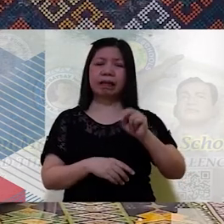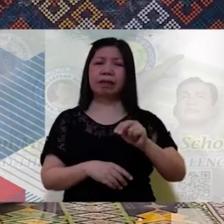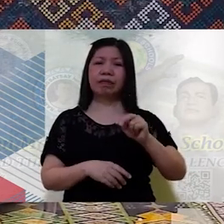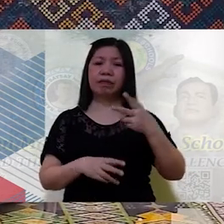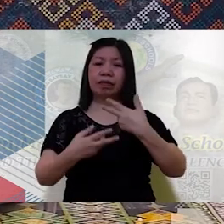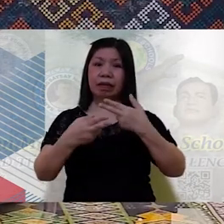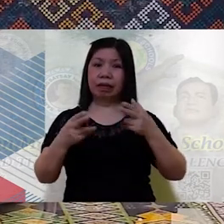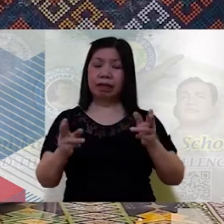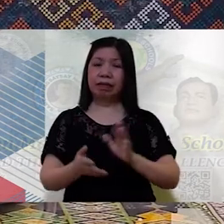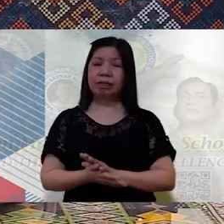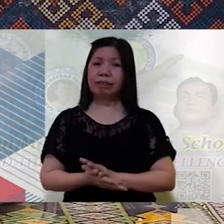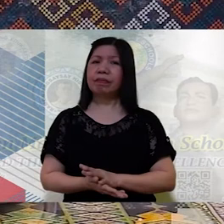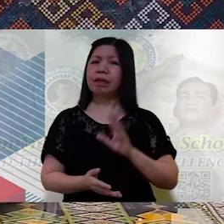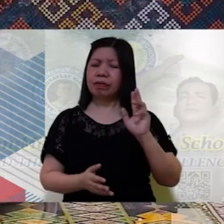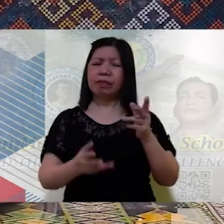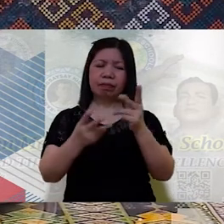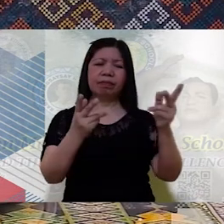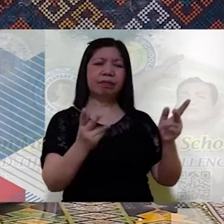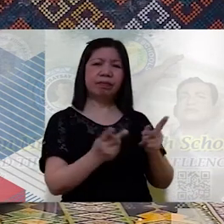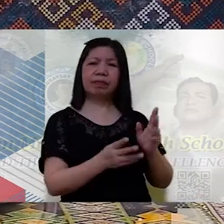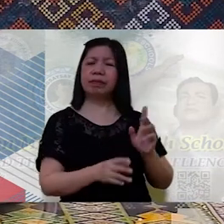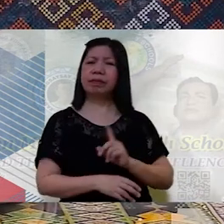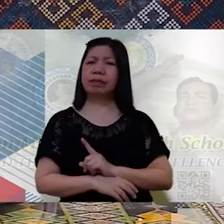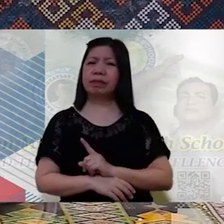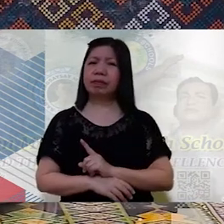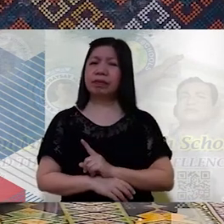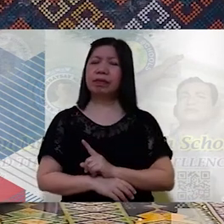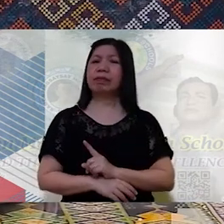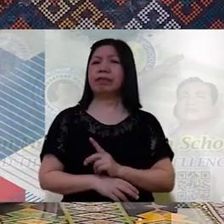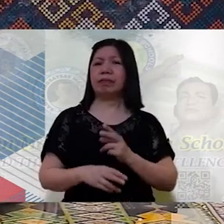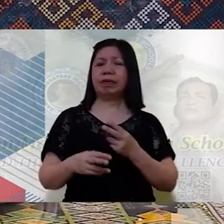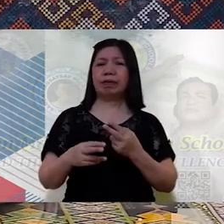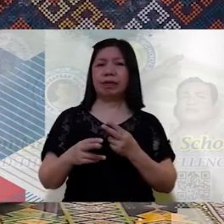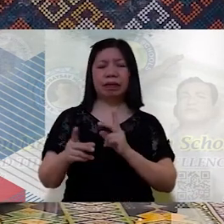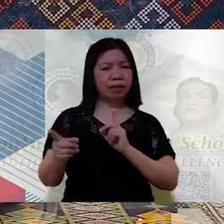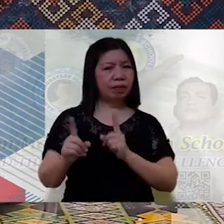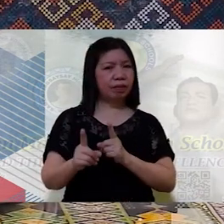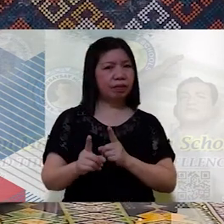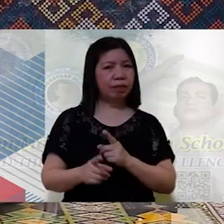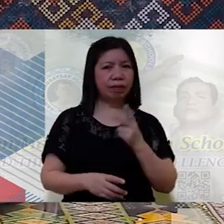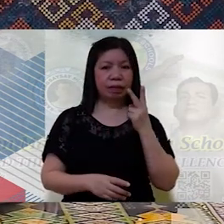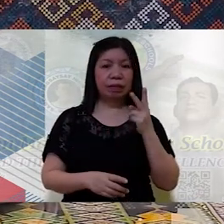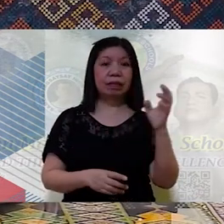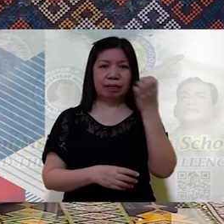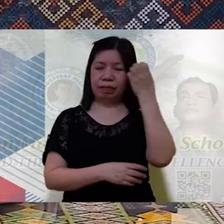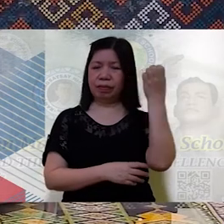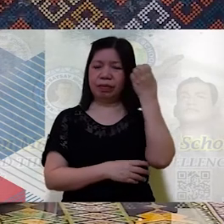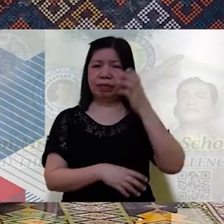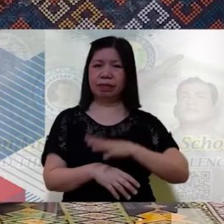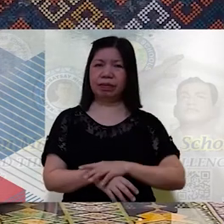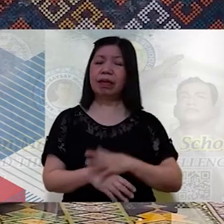for classrooms, for space, and for responses to unforeseen